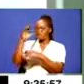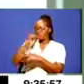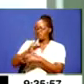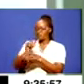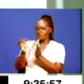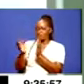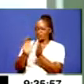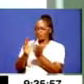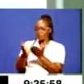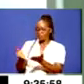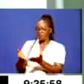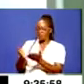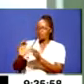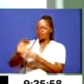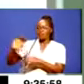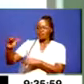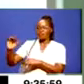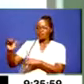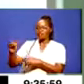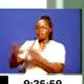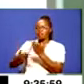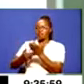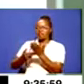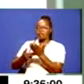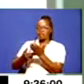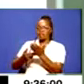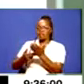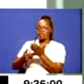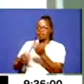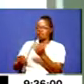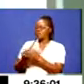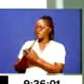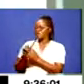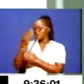here in town. And these are technologies which have come up because of the